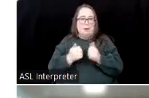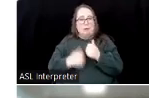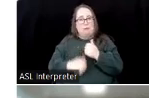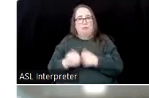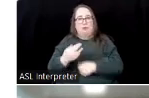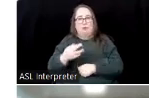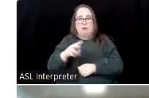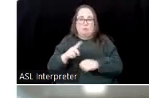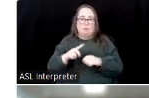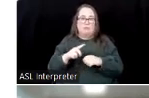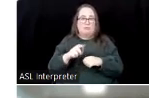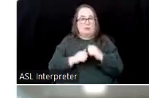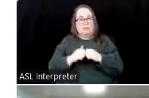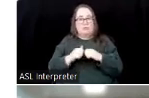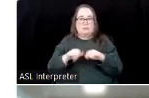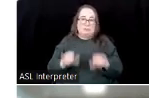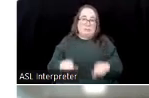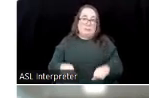and system.